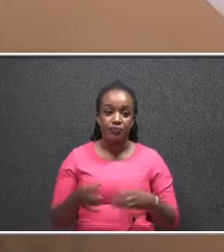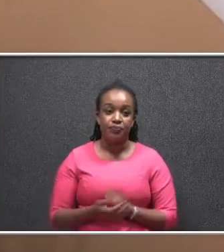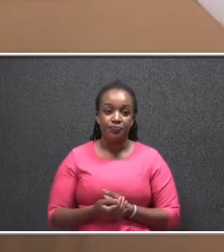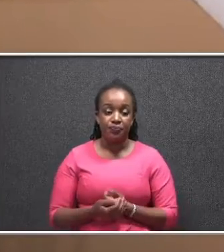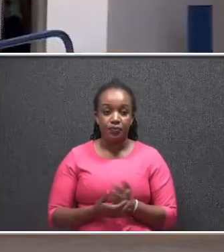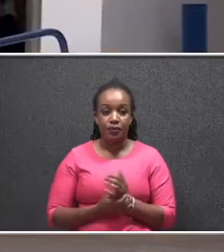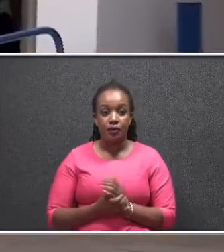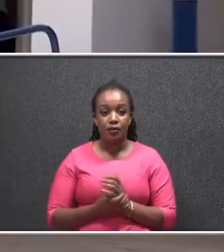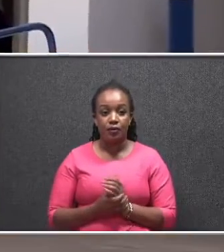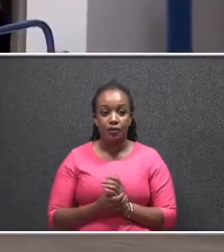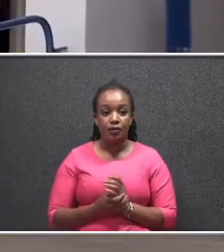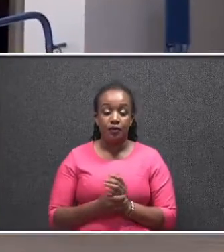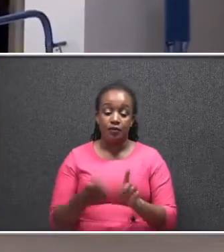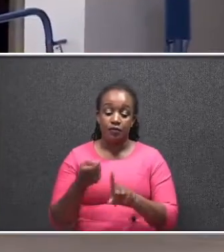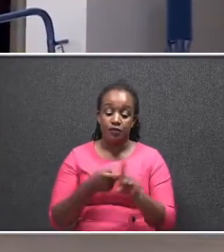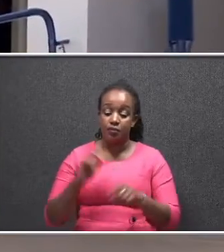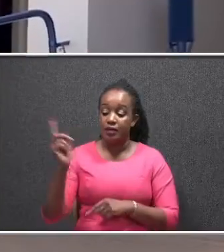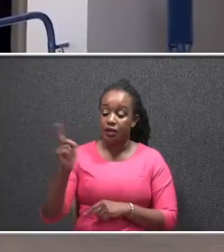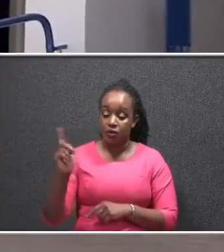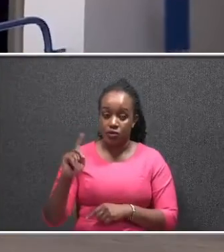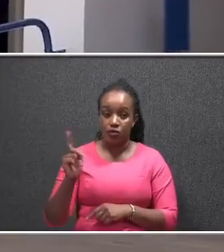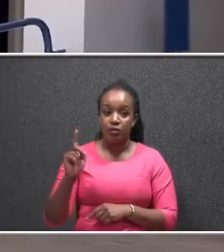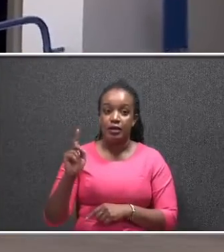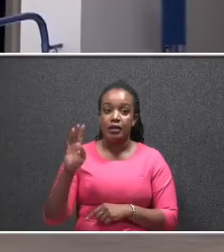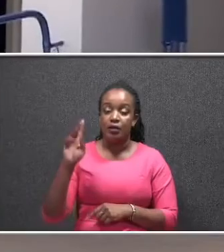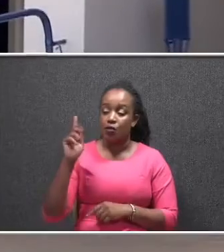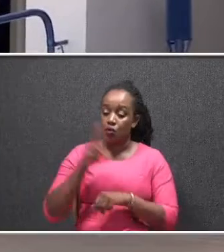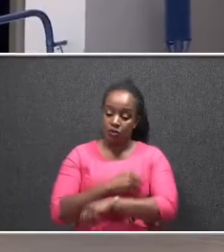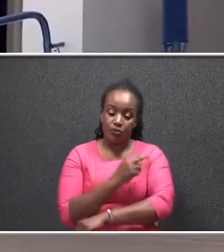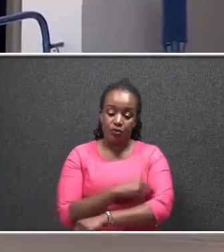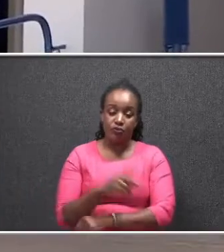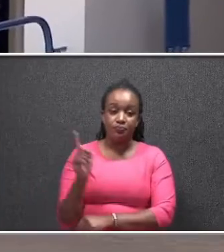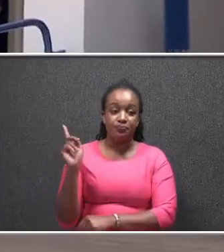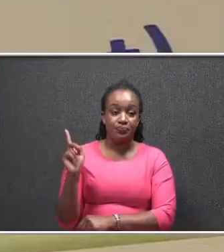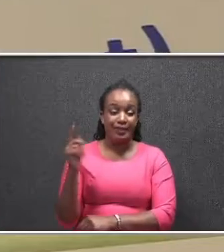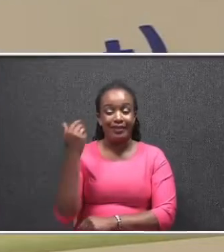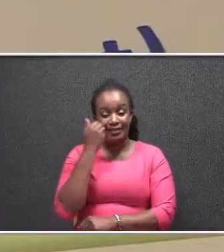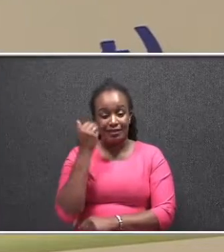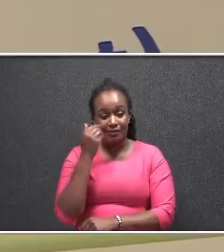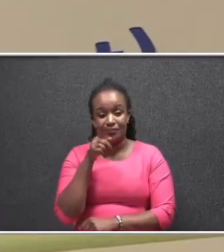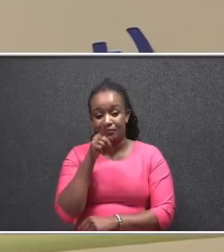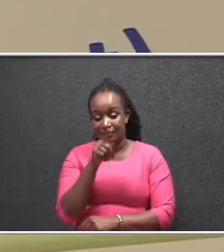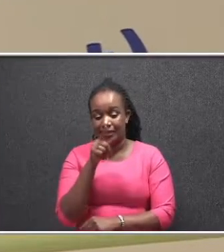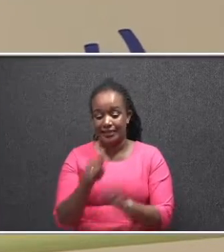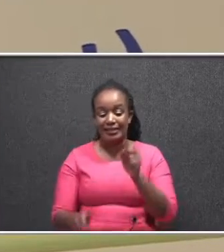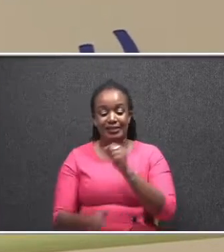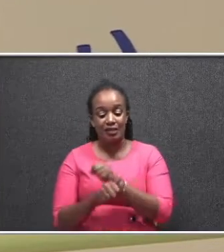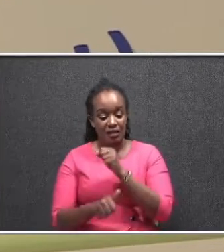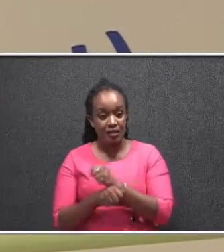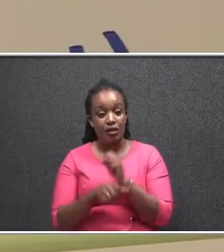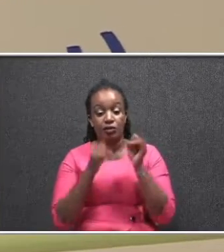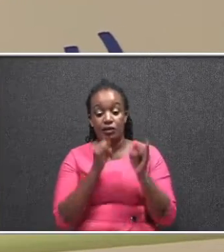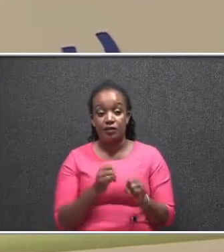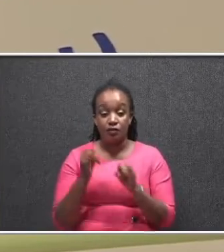the Nairobi's MP Shah Hospital mycology doctors, mucormycosis infection is more deadly in individuals